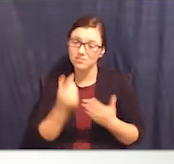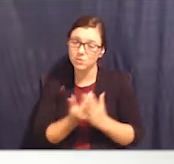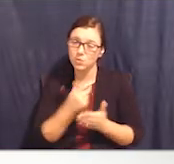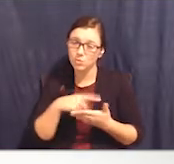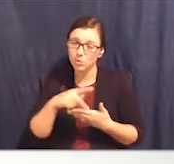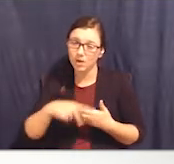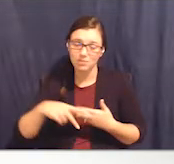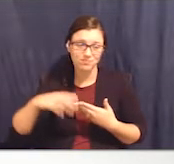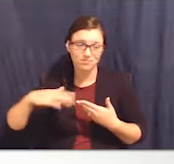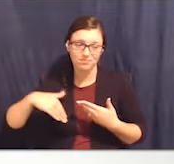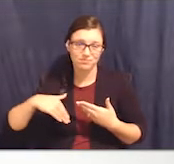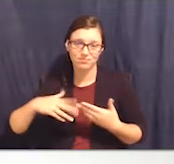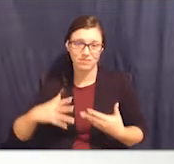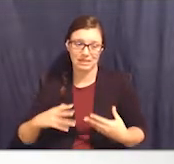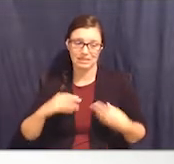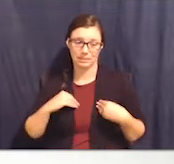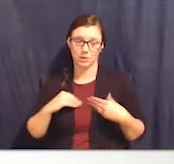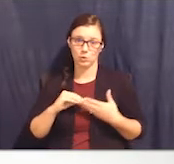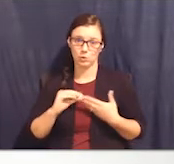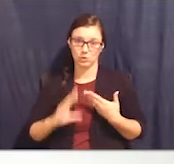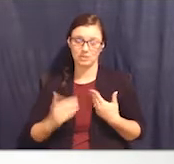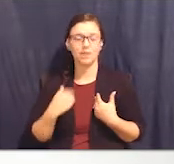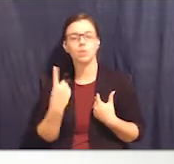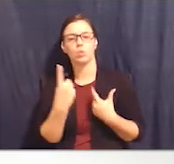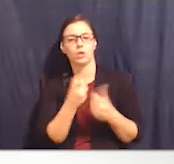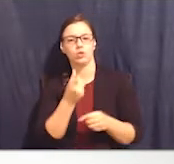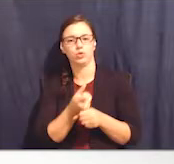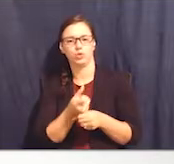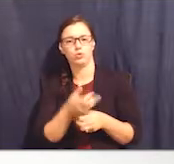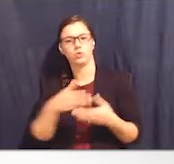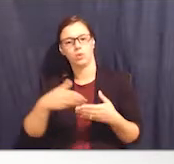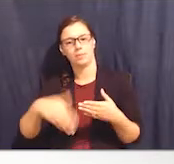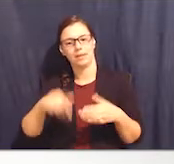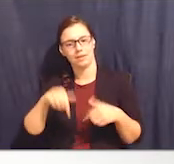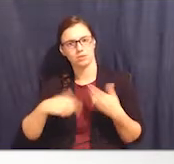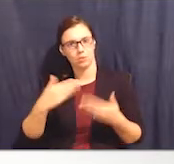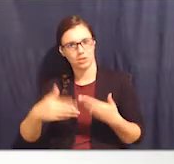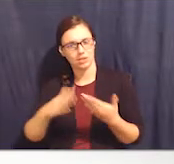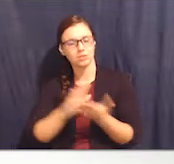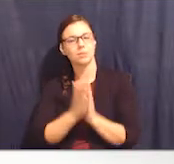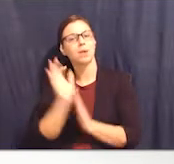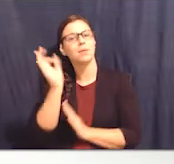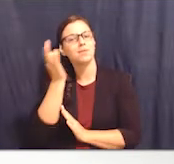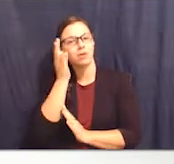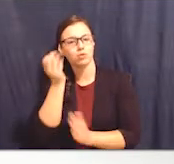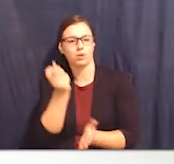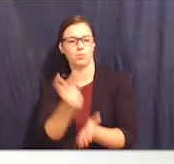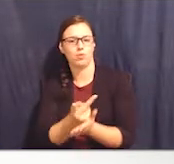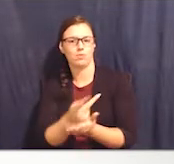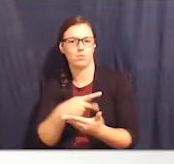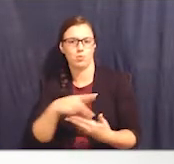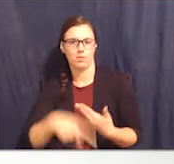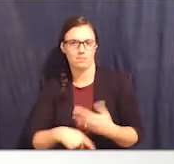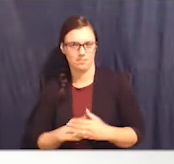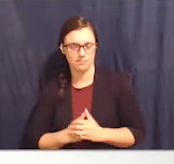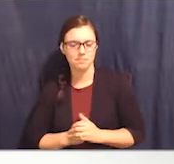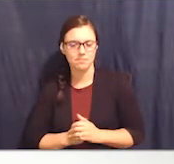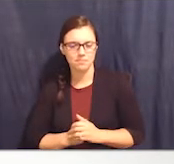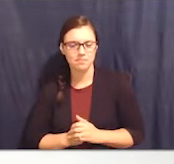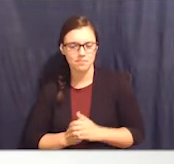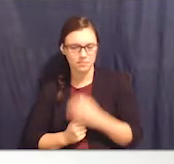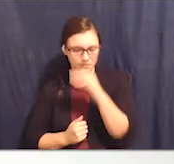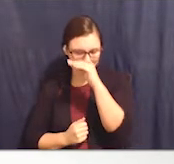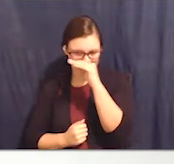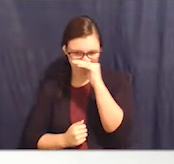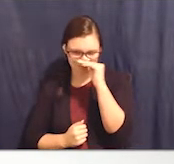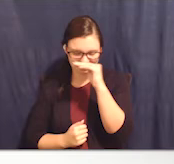our center share information on all things post-secondary for all students. And